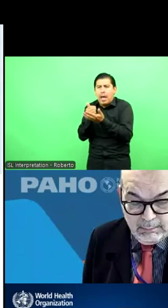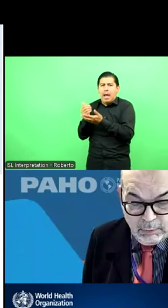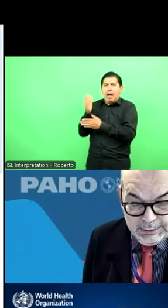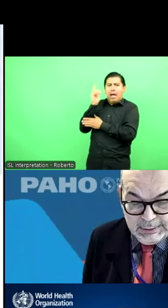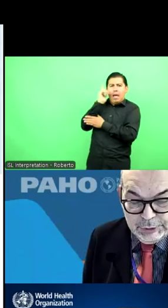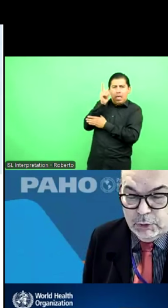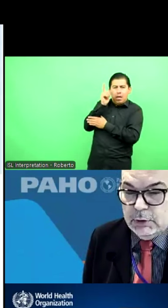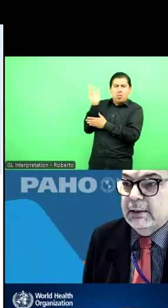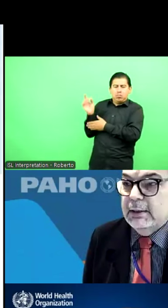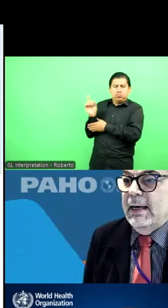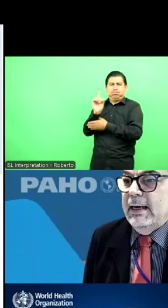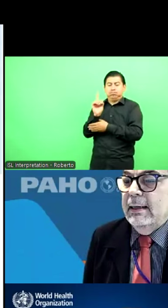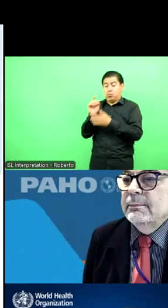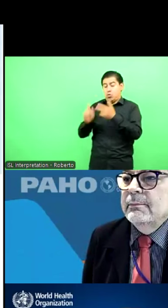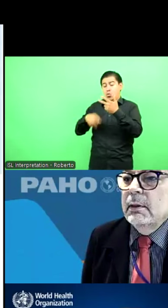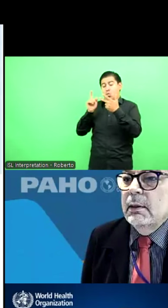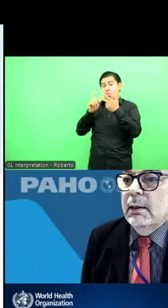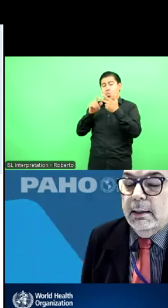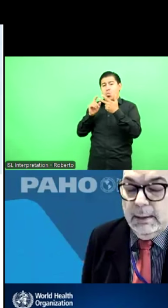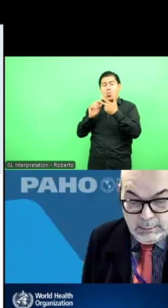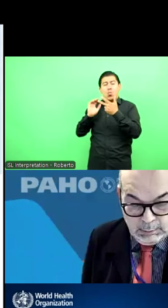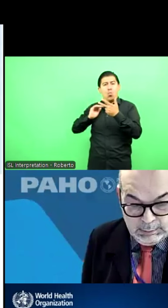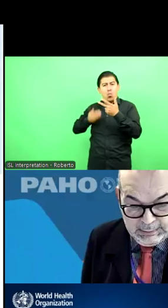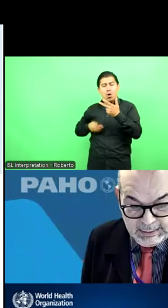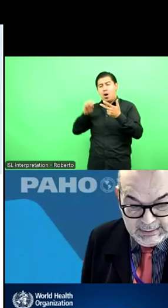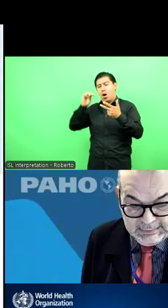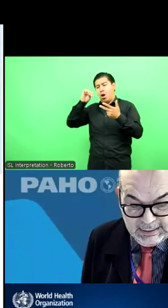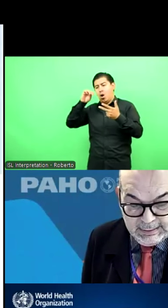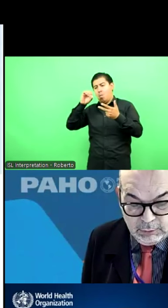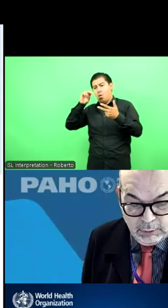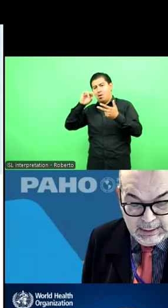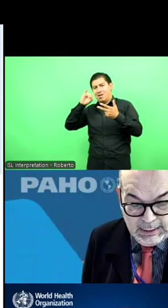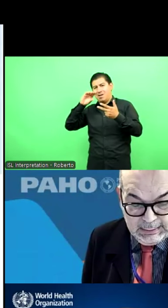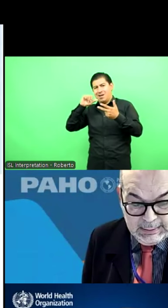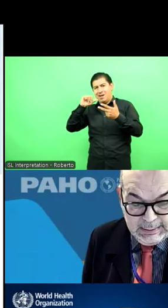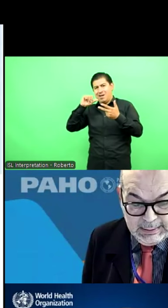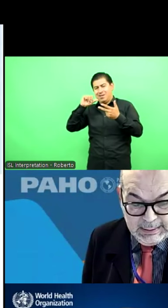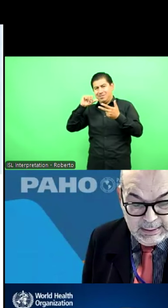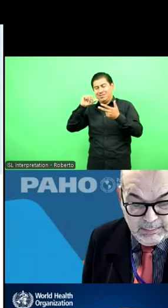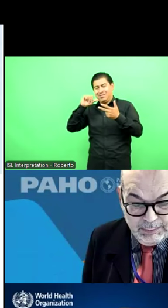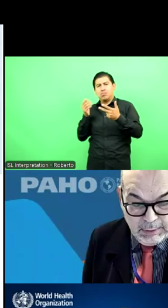in Spanish. We're also joined by Monica Schoch-Spana.